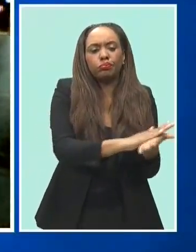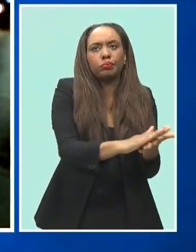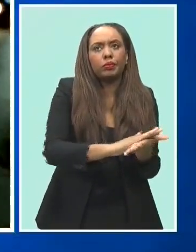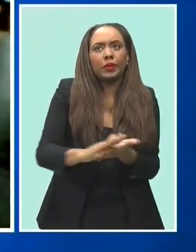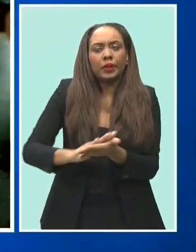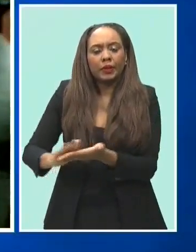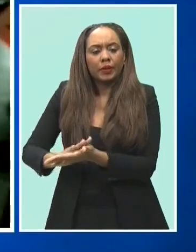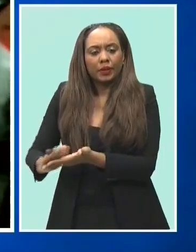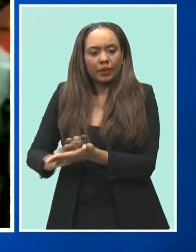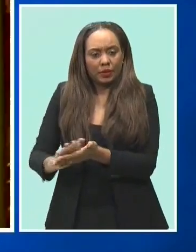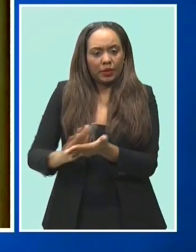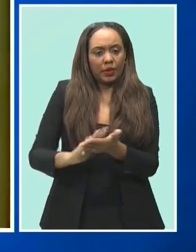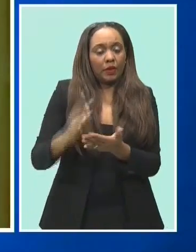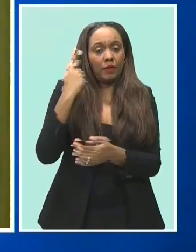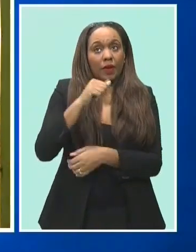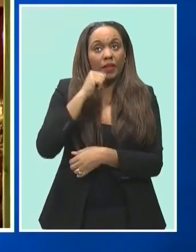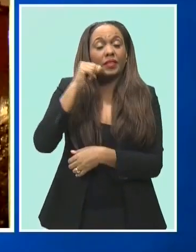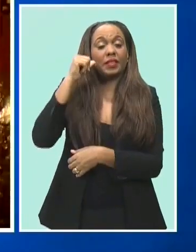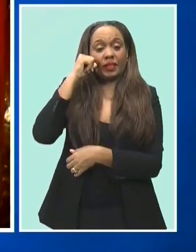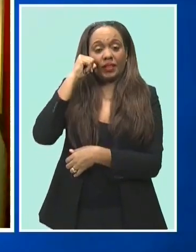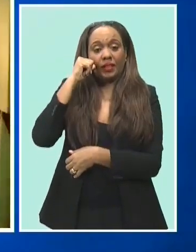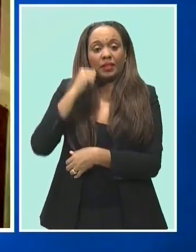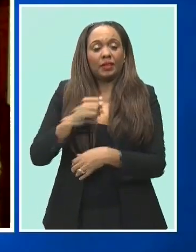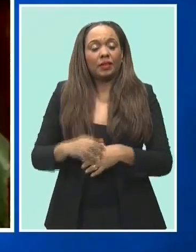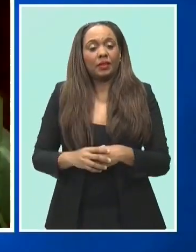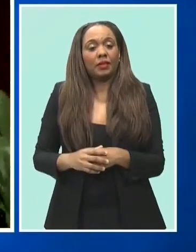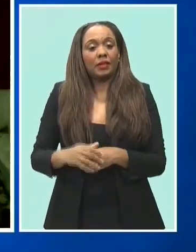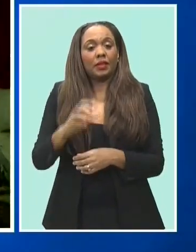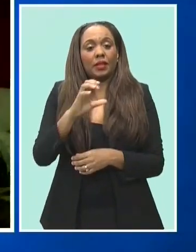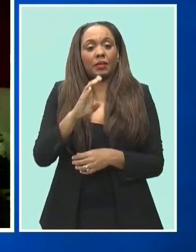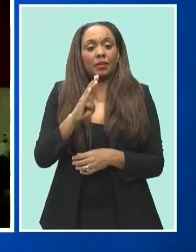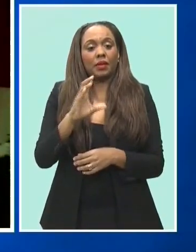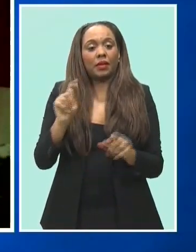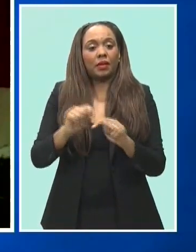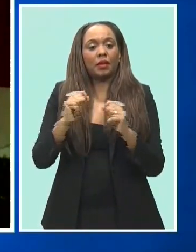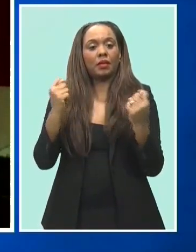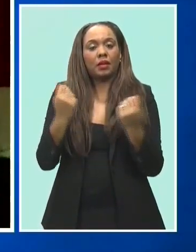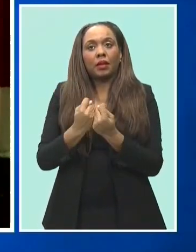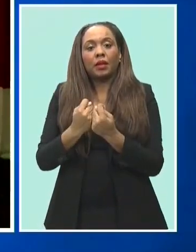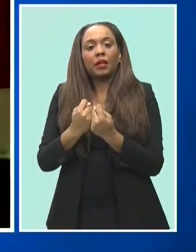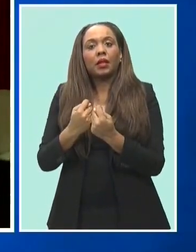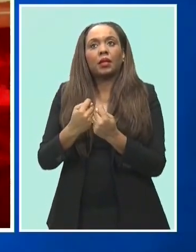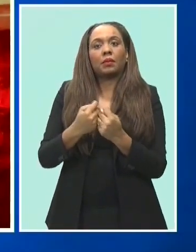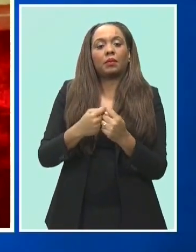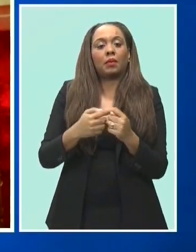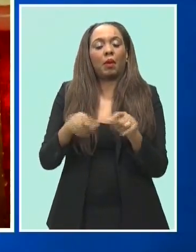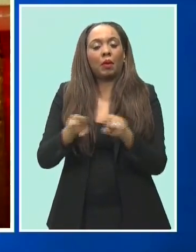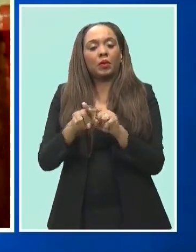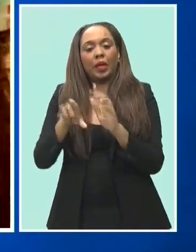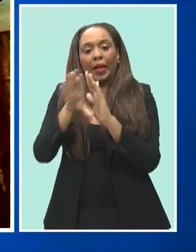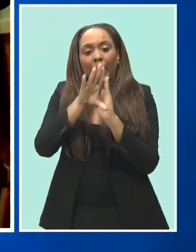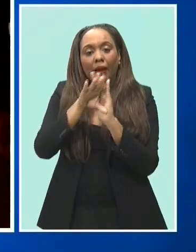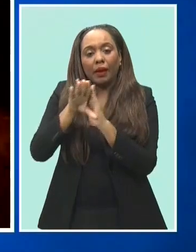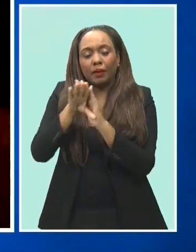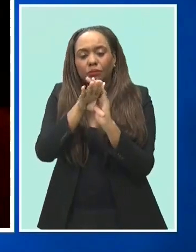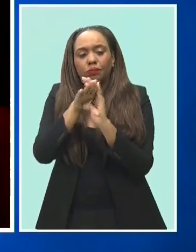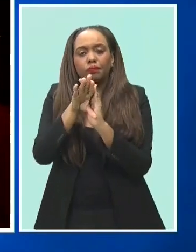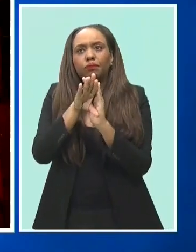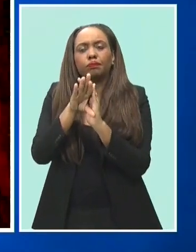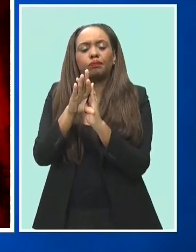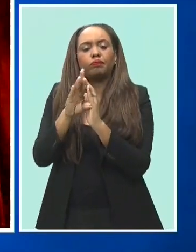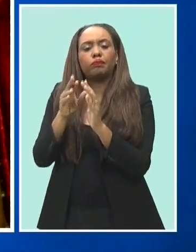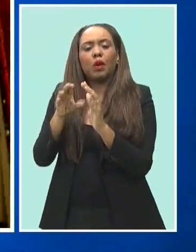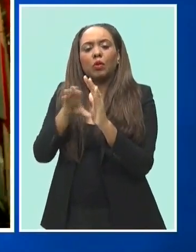the passage of Tropical Storm Dorian. A CBC team of Damien Best and cameraman Christopher Wood joined a convoy of 4